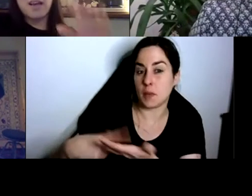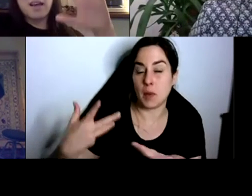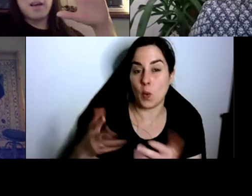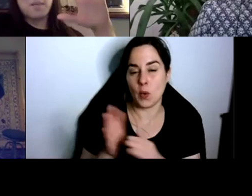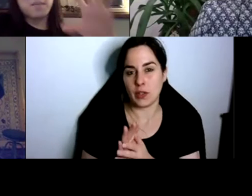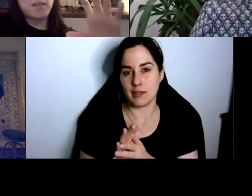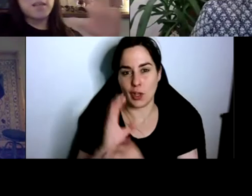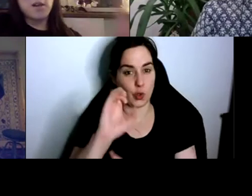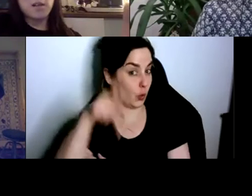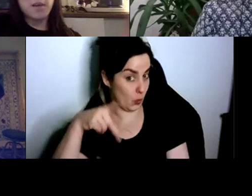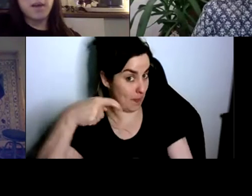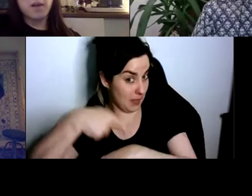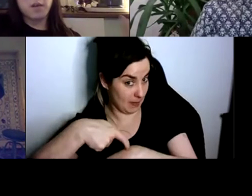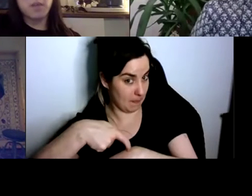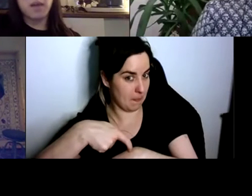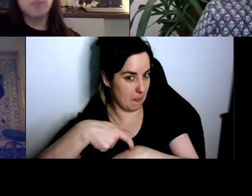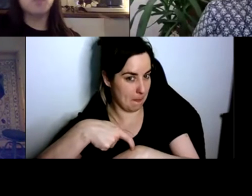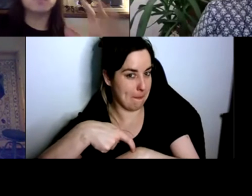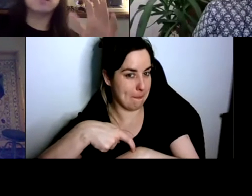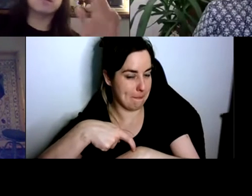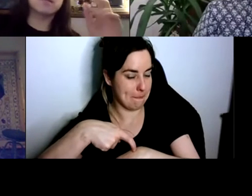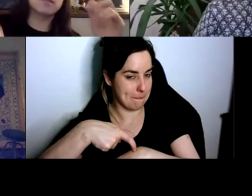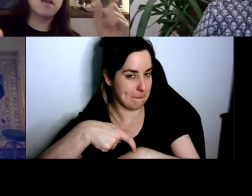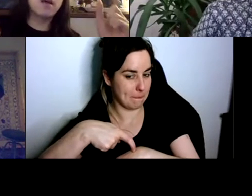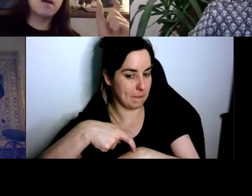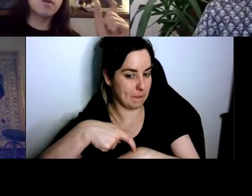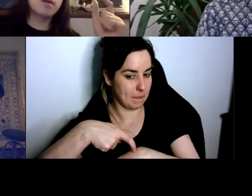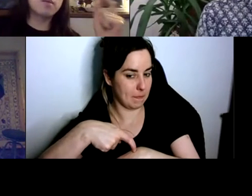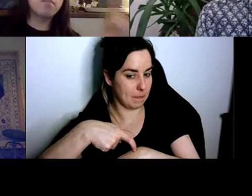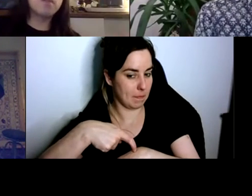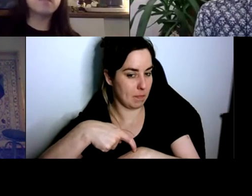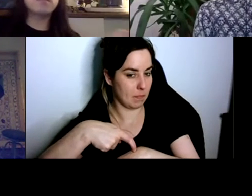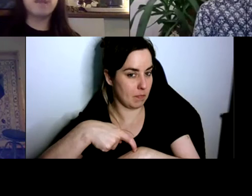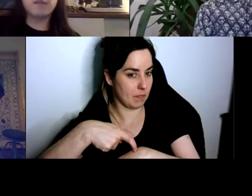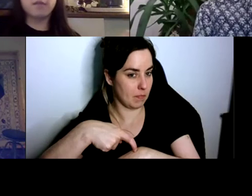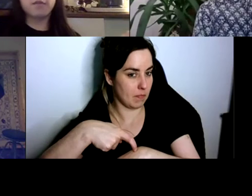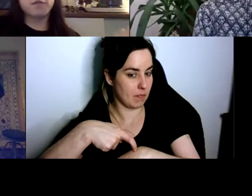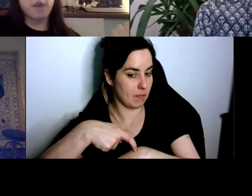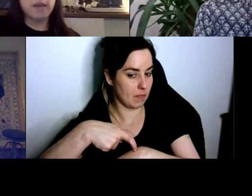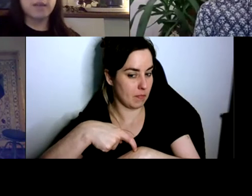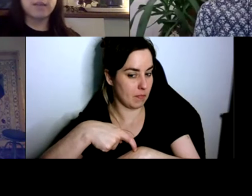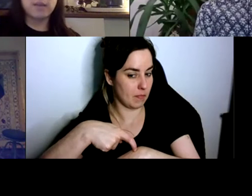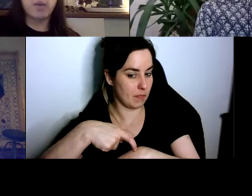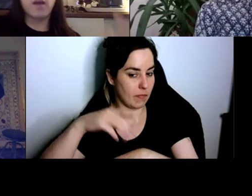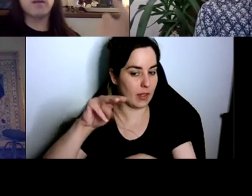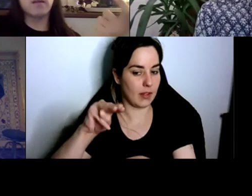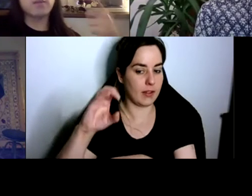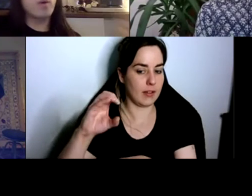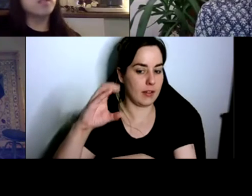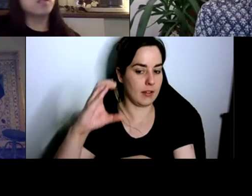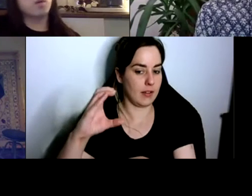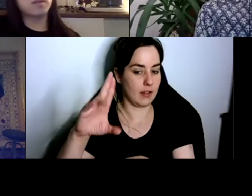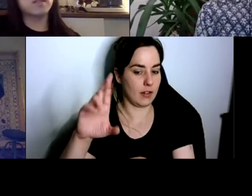like he talked about how crypt times was, I think, this what he called multivalent phrase, where